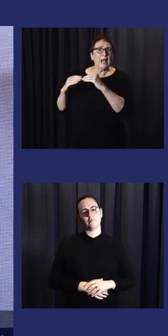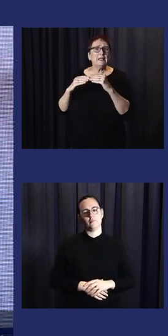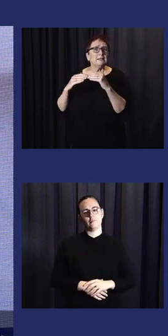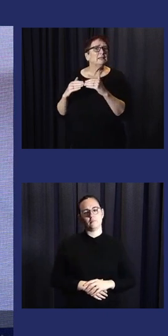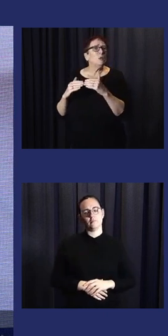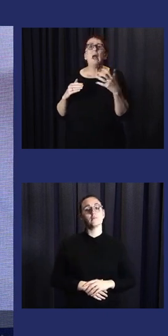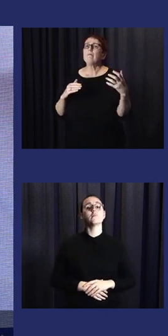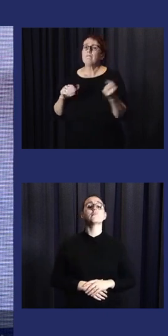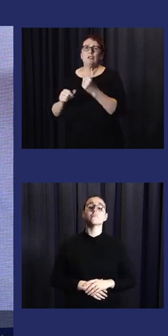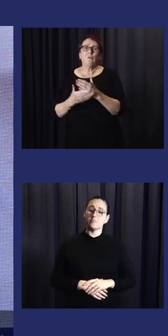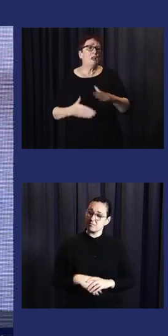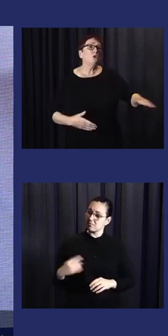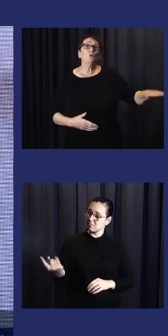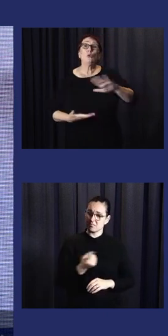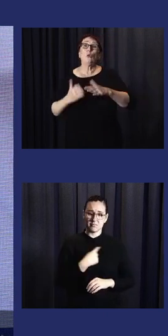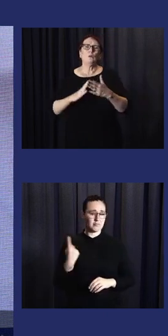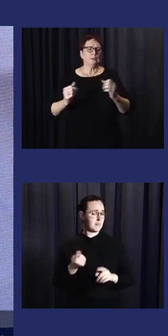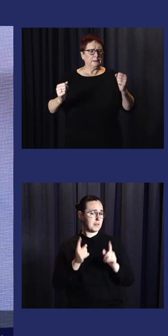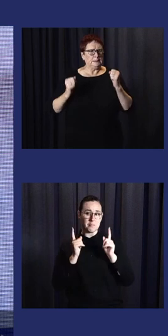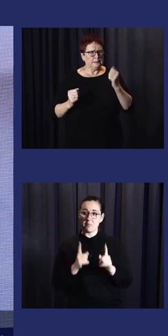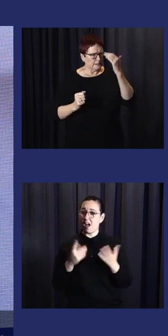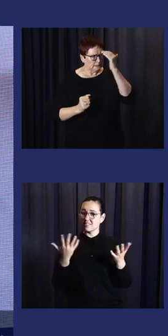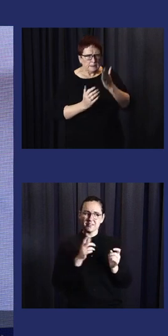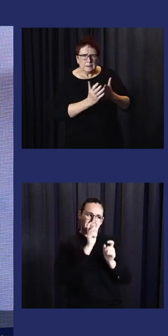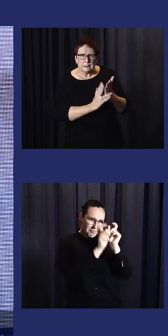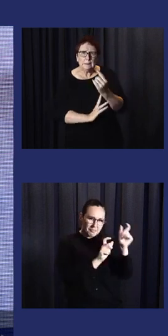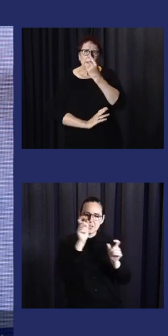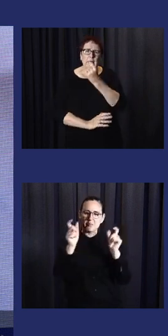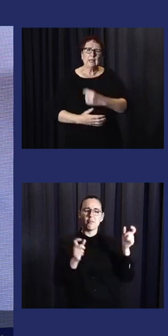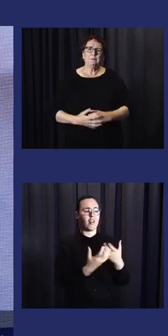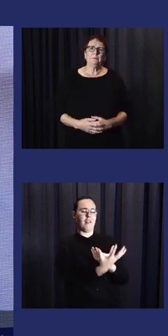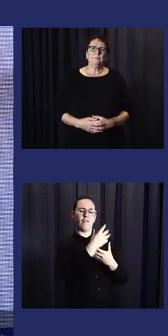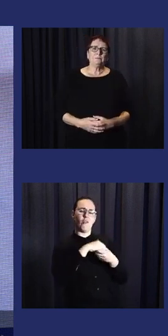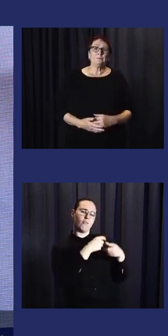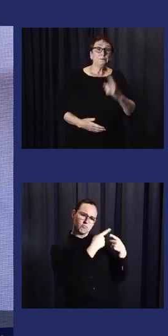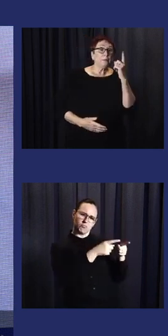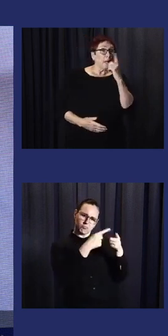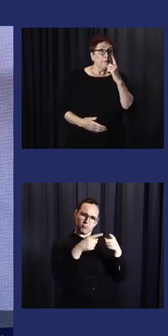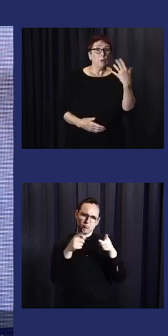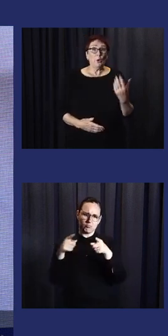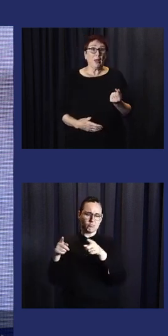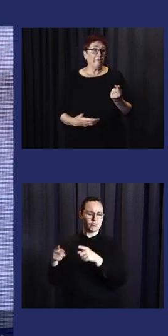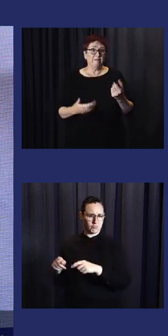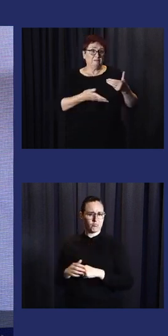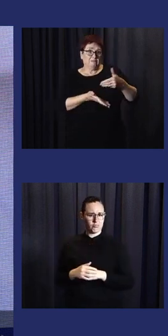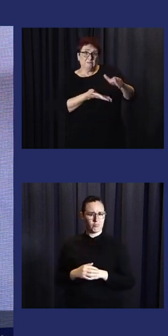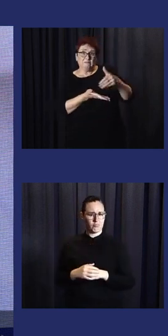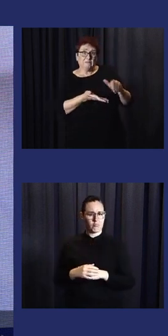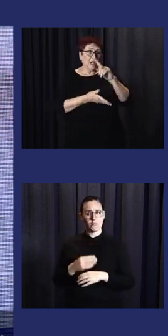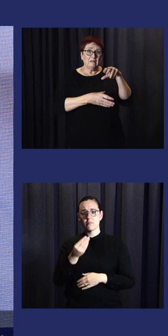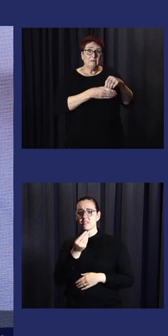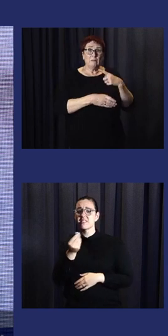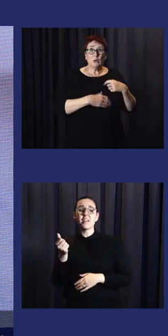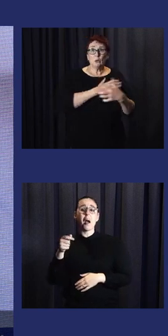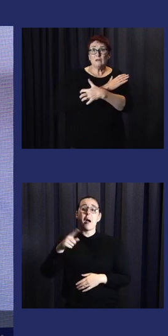building community resilience. People who are economically, socially, spatially or politically excluded due to factors